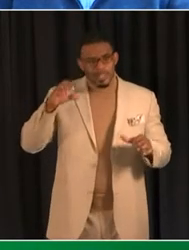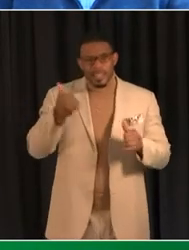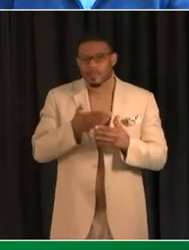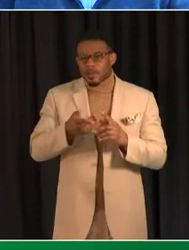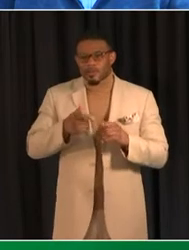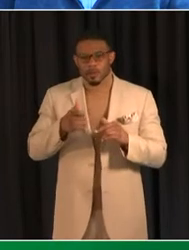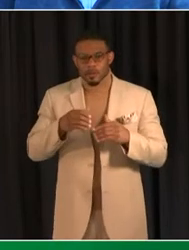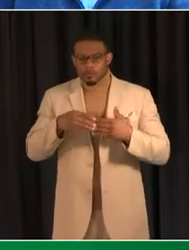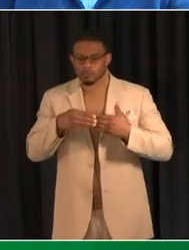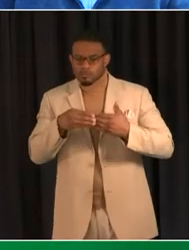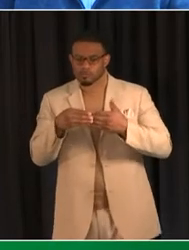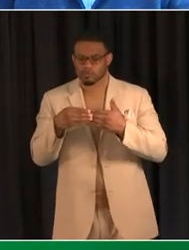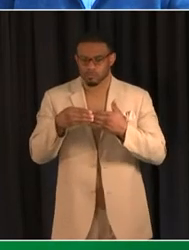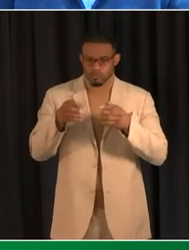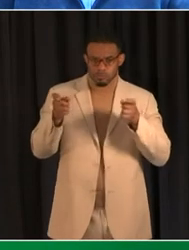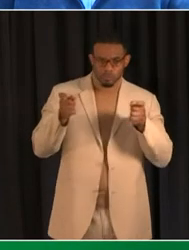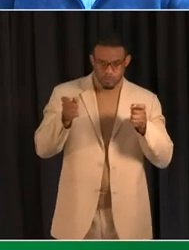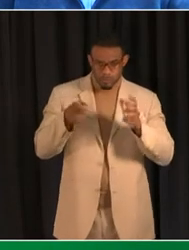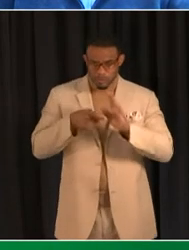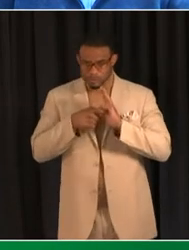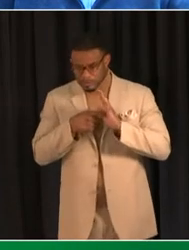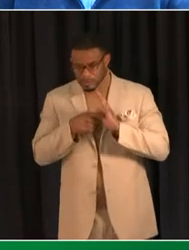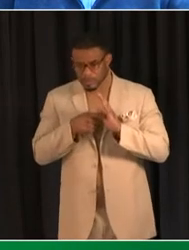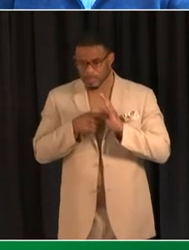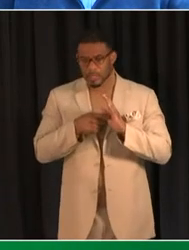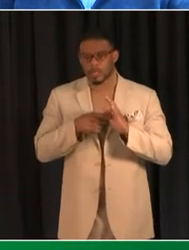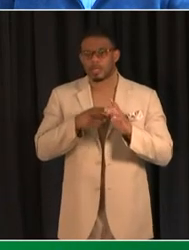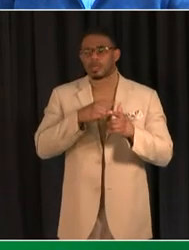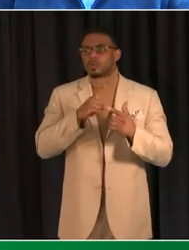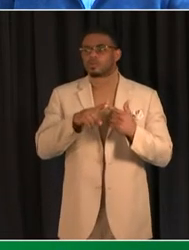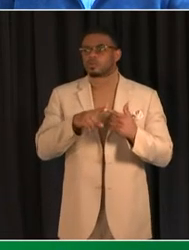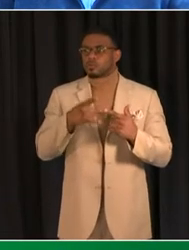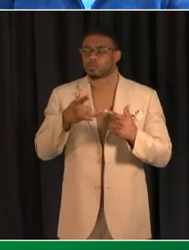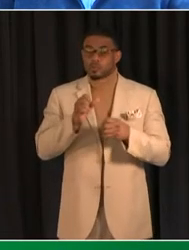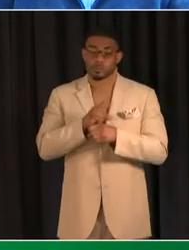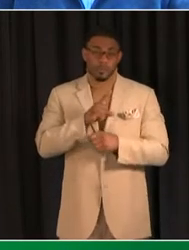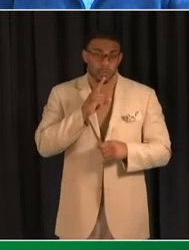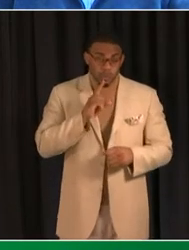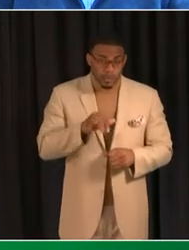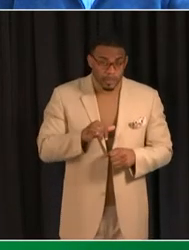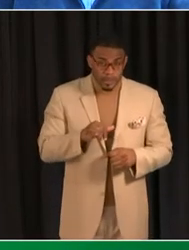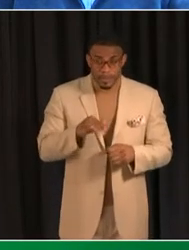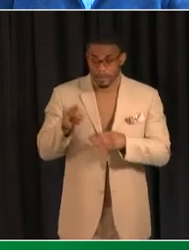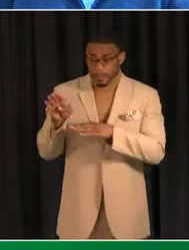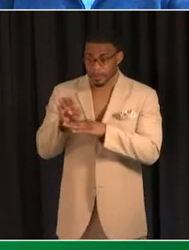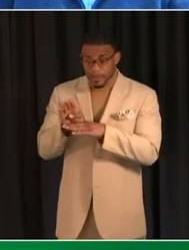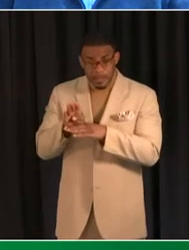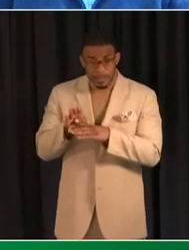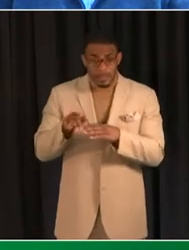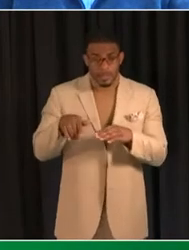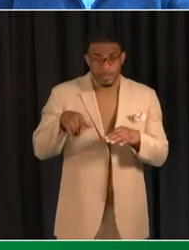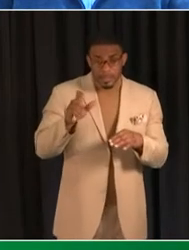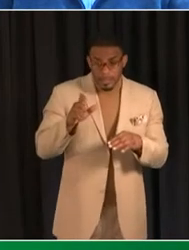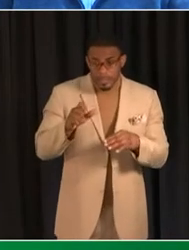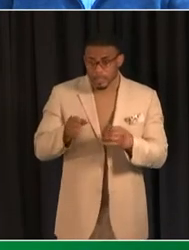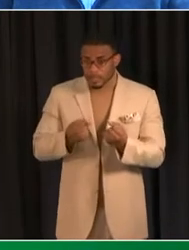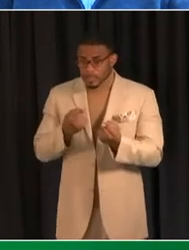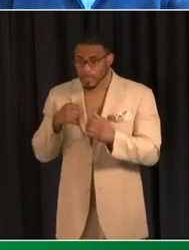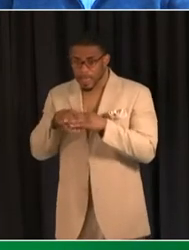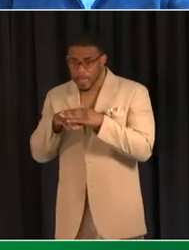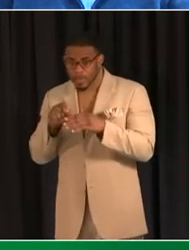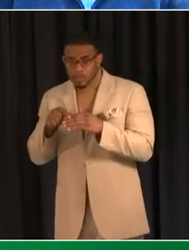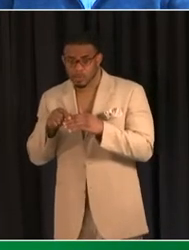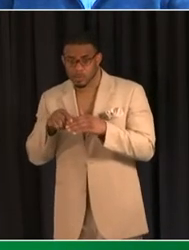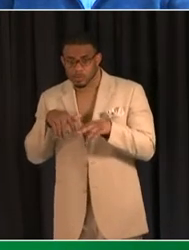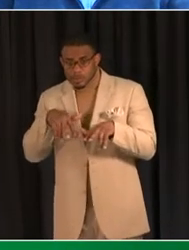did everything from relaxing the regulatory environment to ensure that businesses that needed to